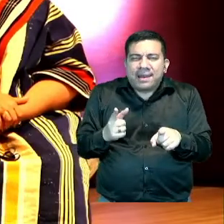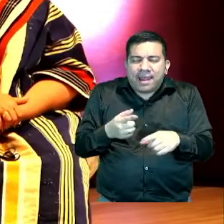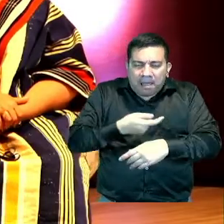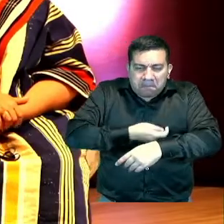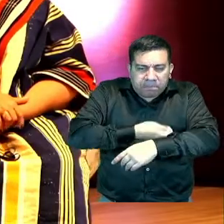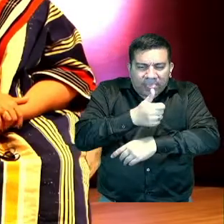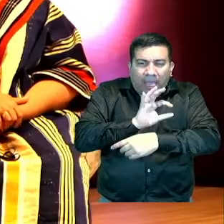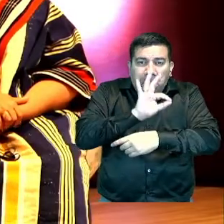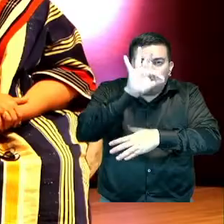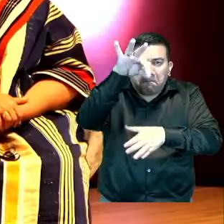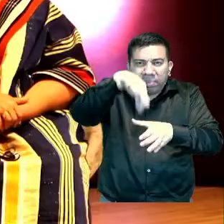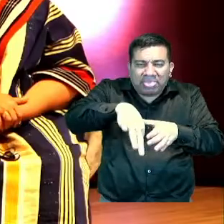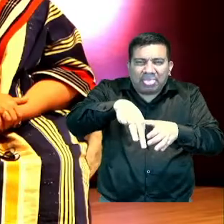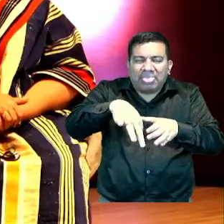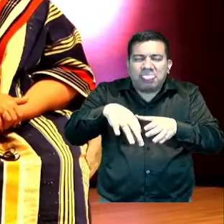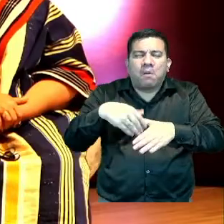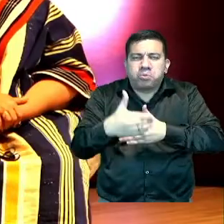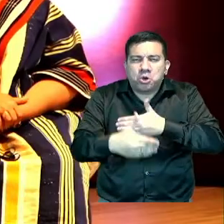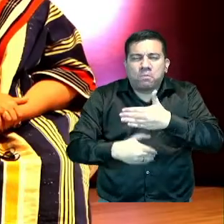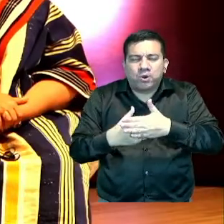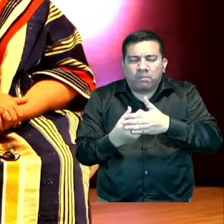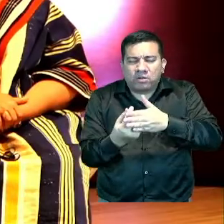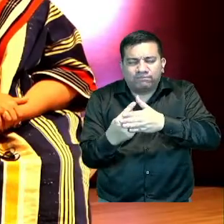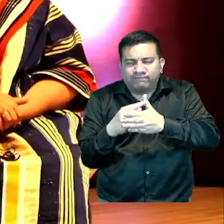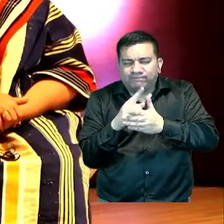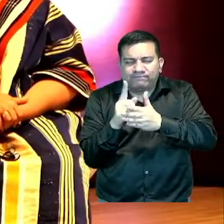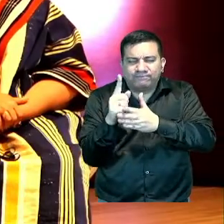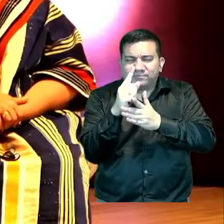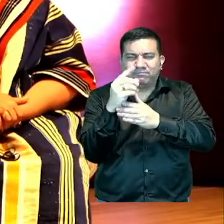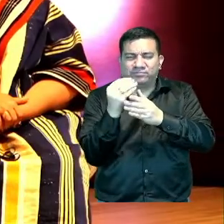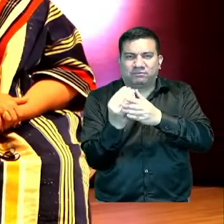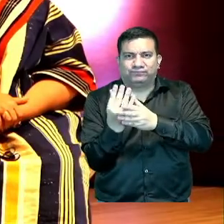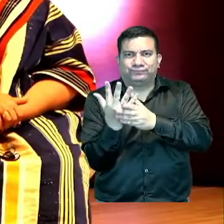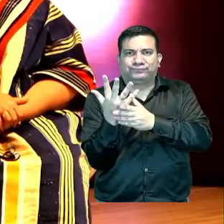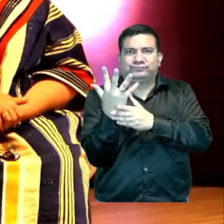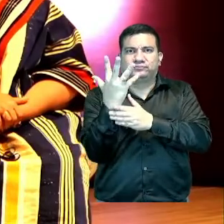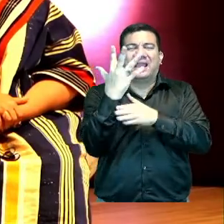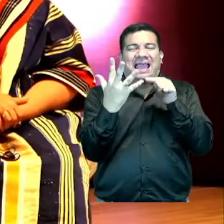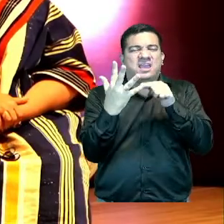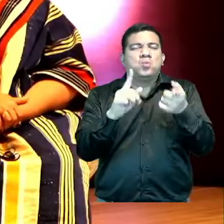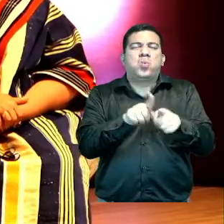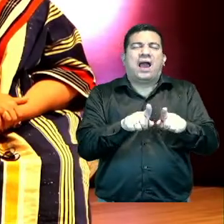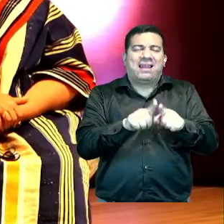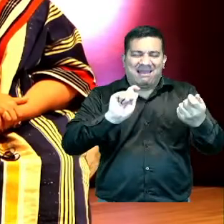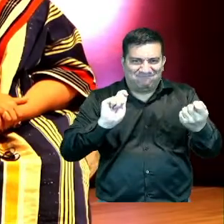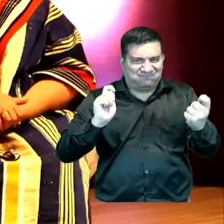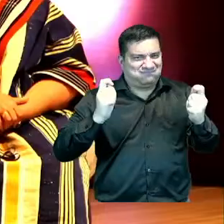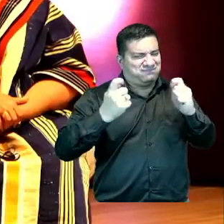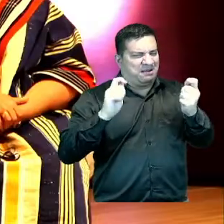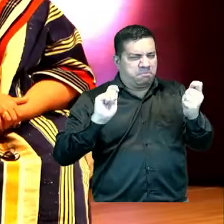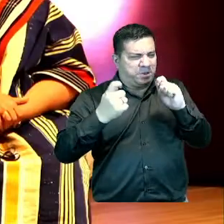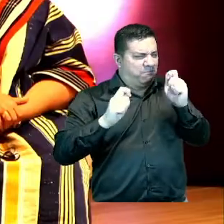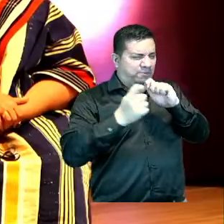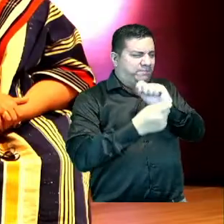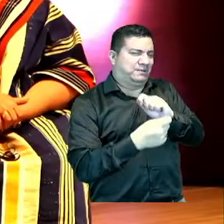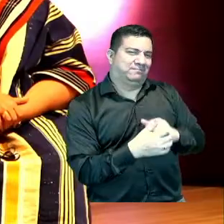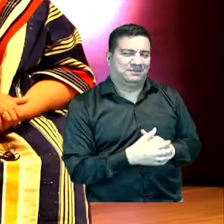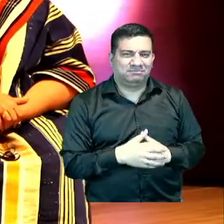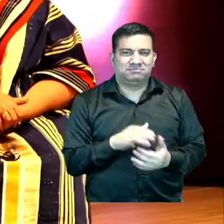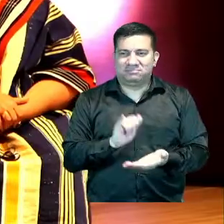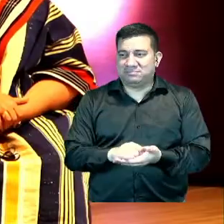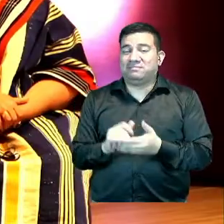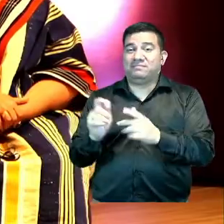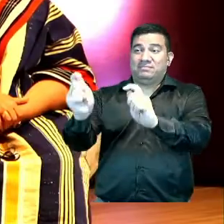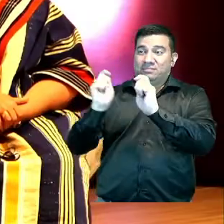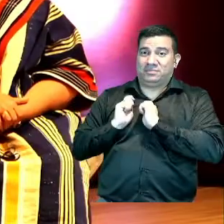we plant a seed that is necessary for us to continue on this path and advance in the right direction. You gave